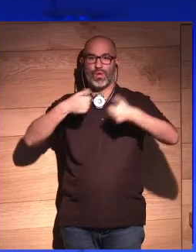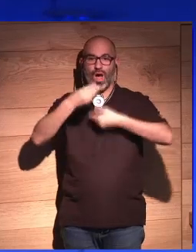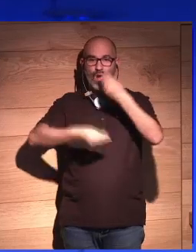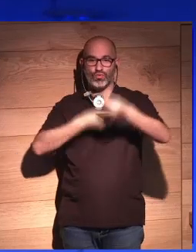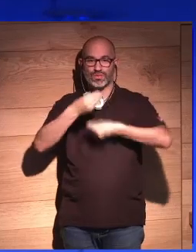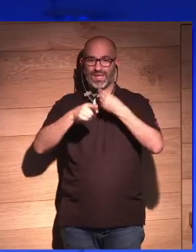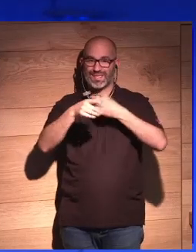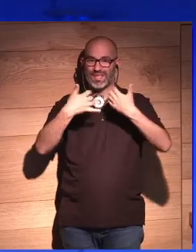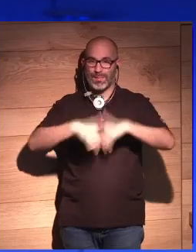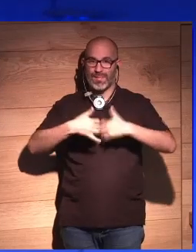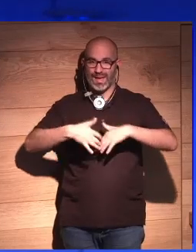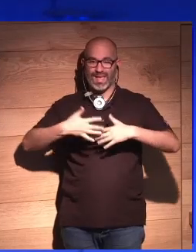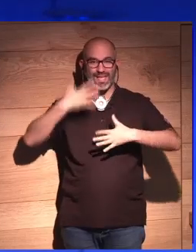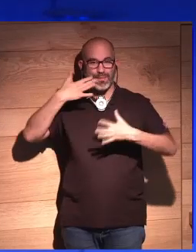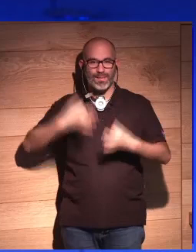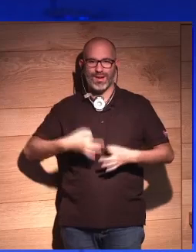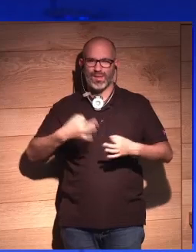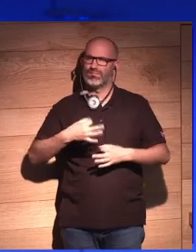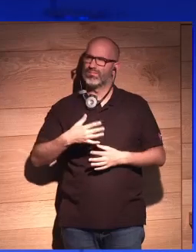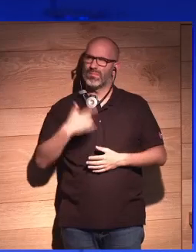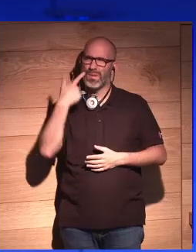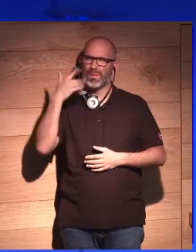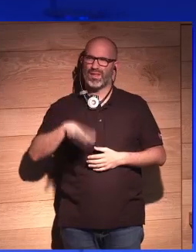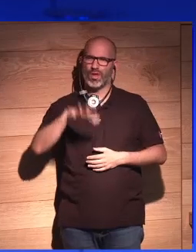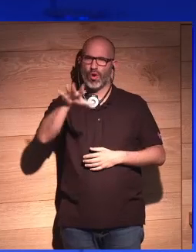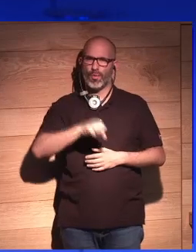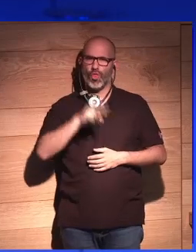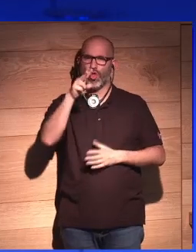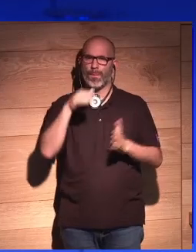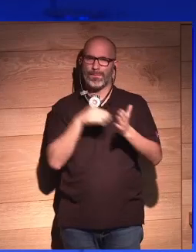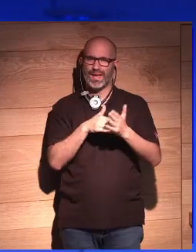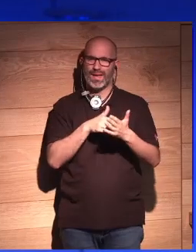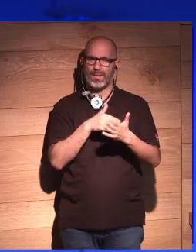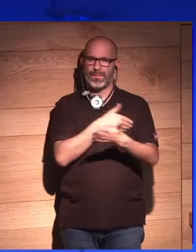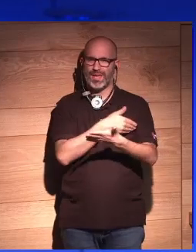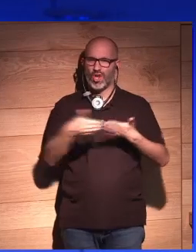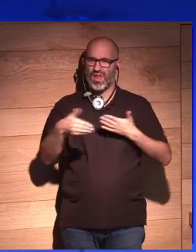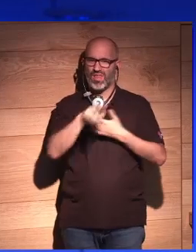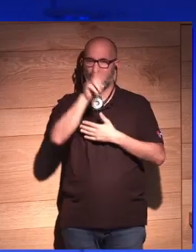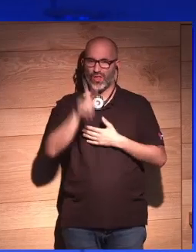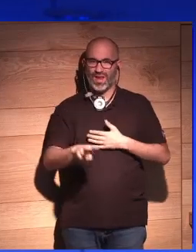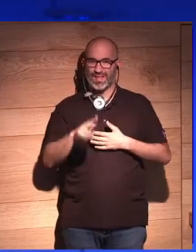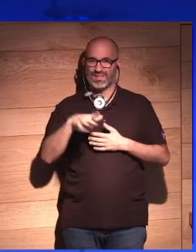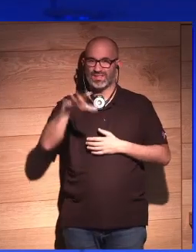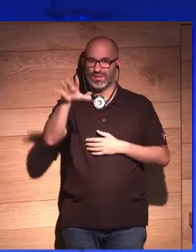that was the beginning of a sea change in cinematic storytelling, because this